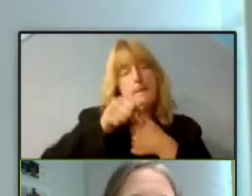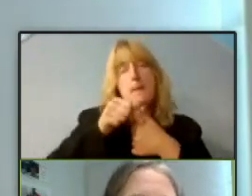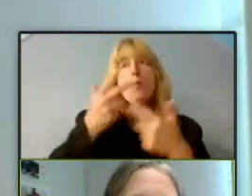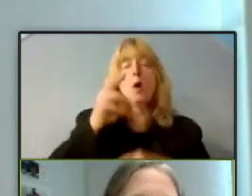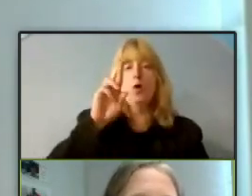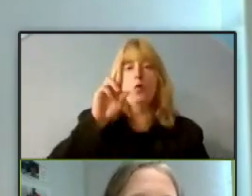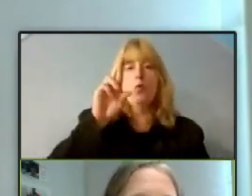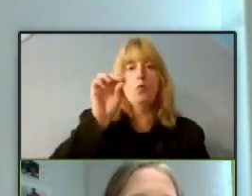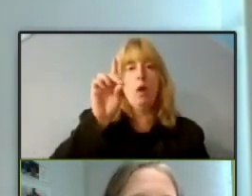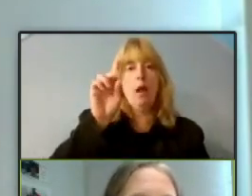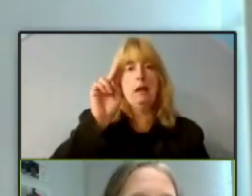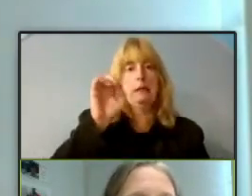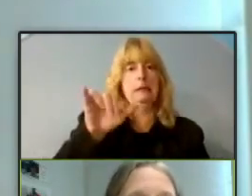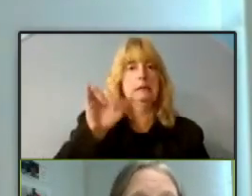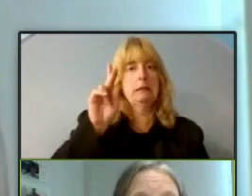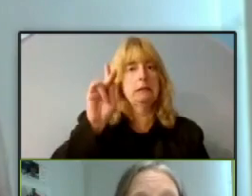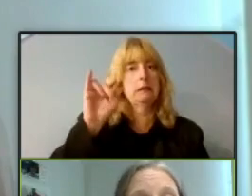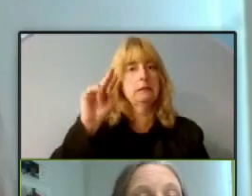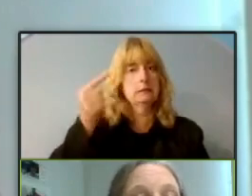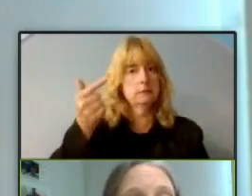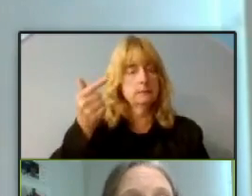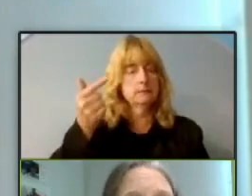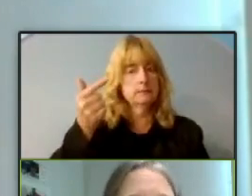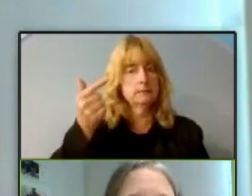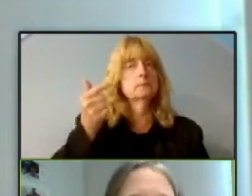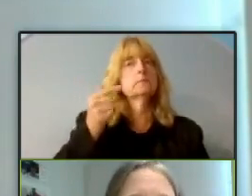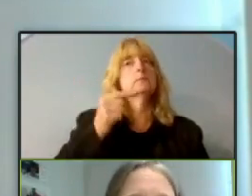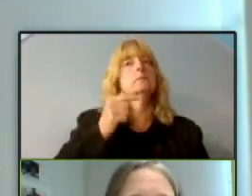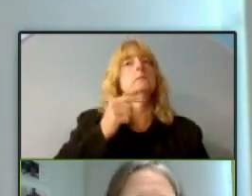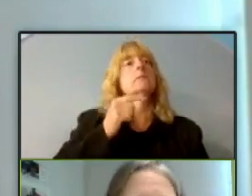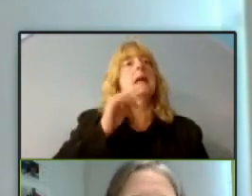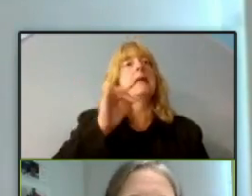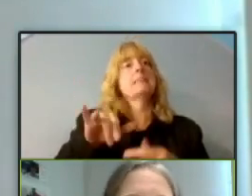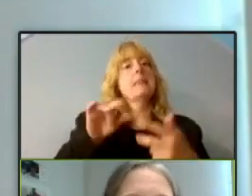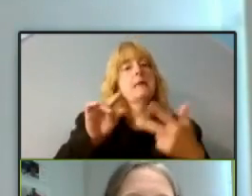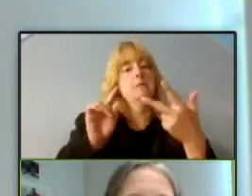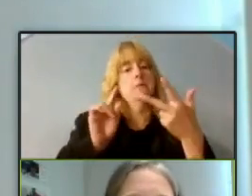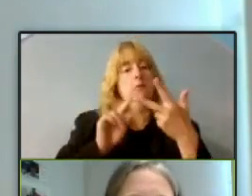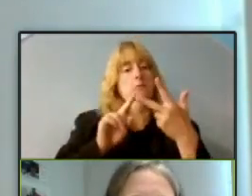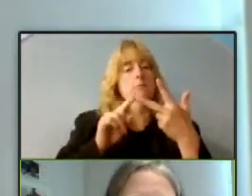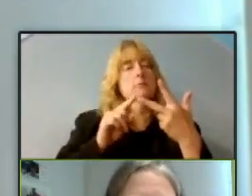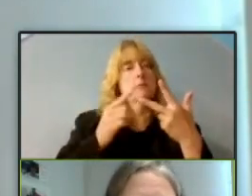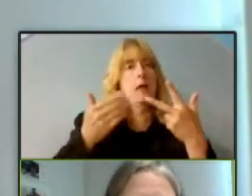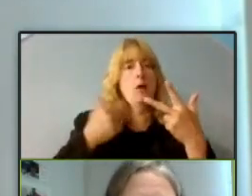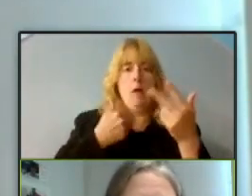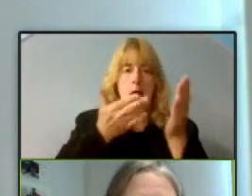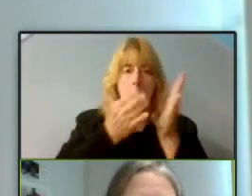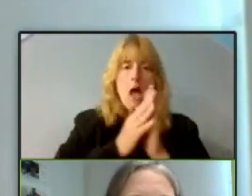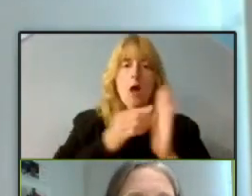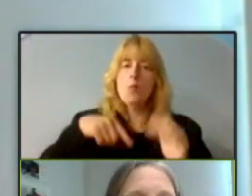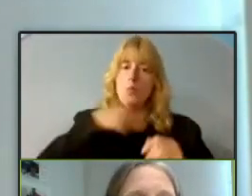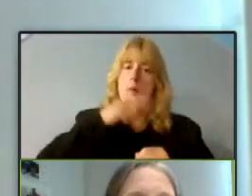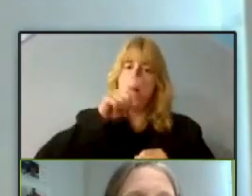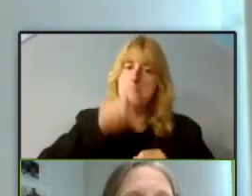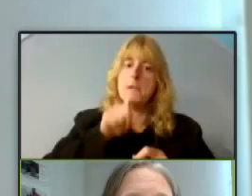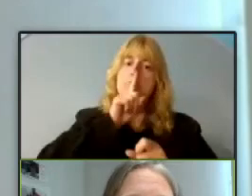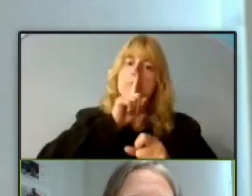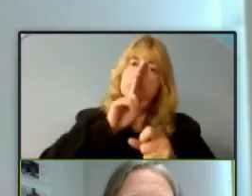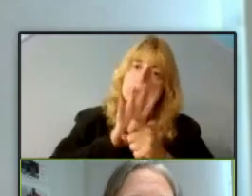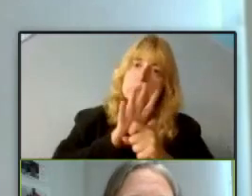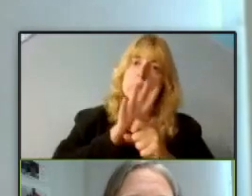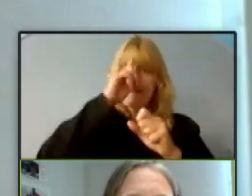that we're asking is we must make the commitment for the long haul. This is not